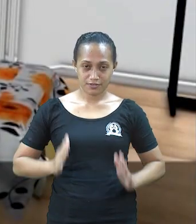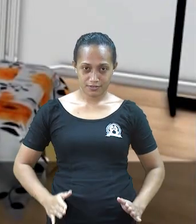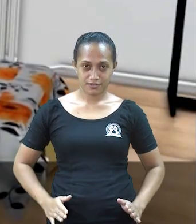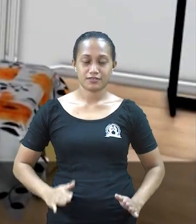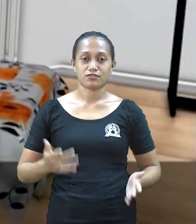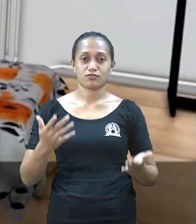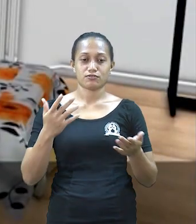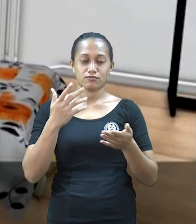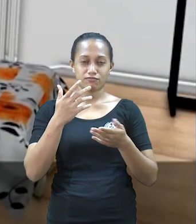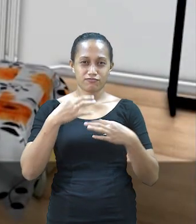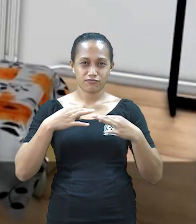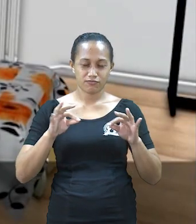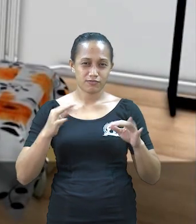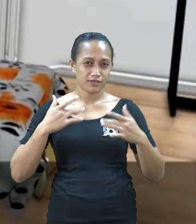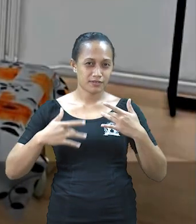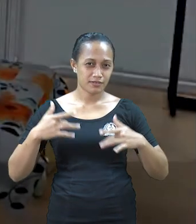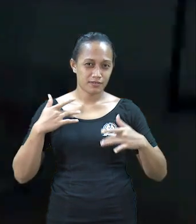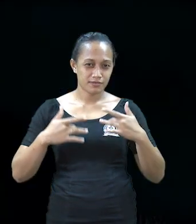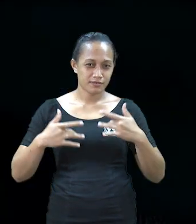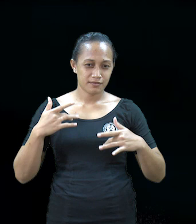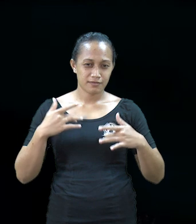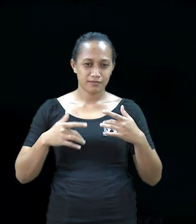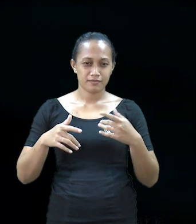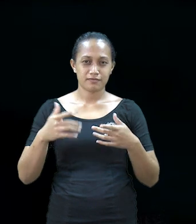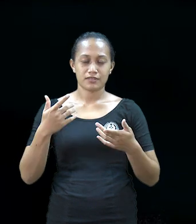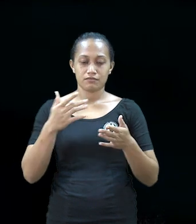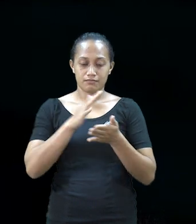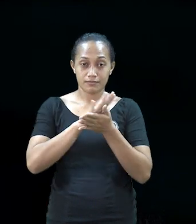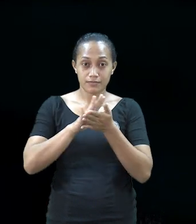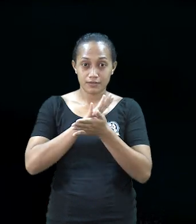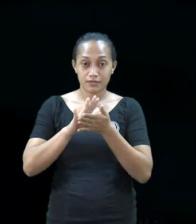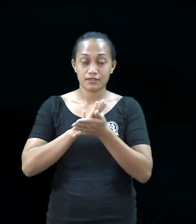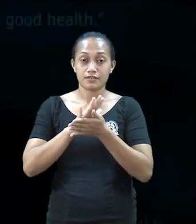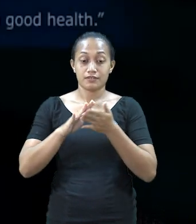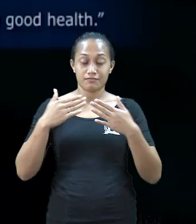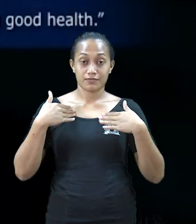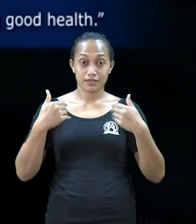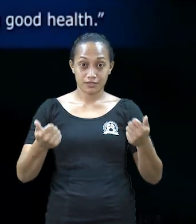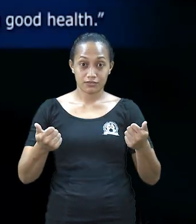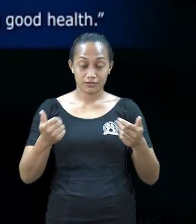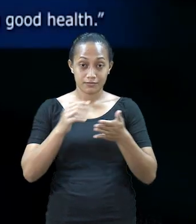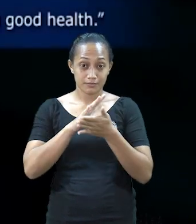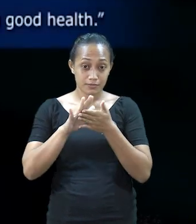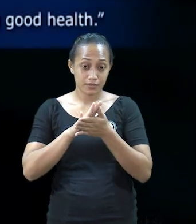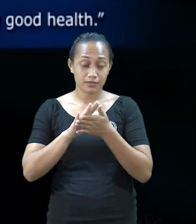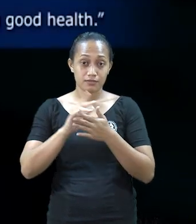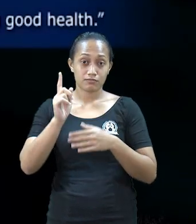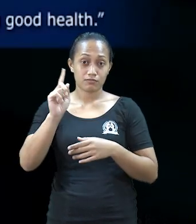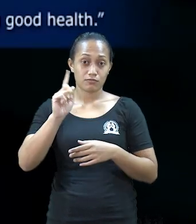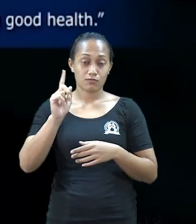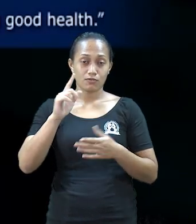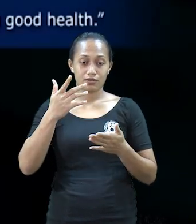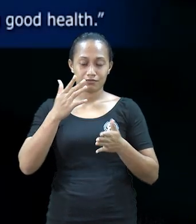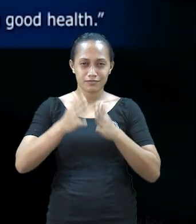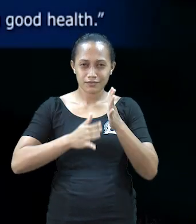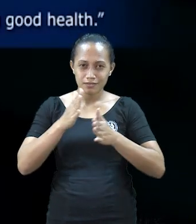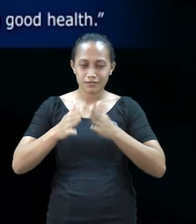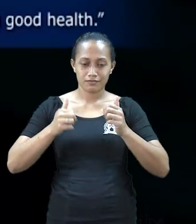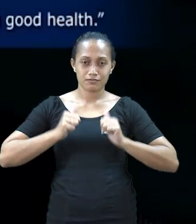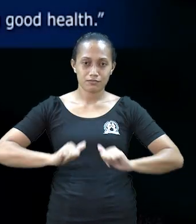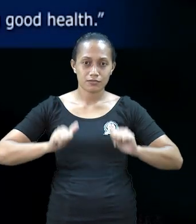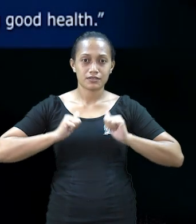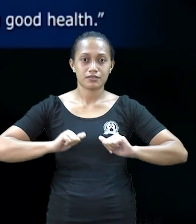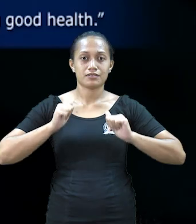us healthy and disease-free life. In definition, hygiene is defined as the science